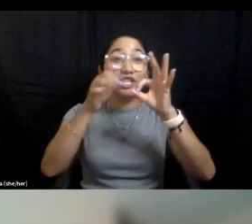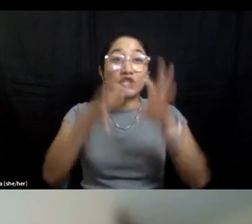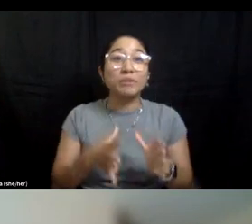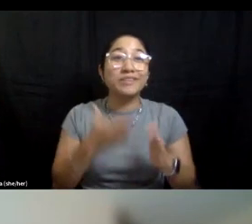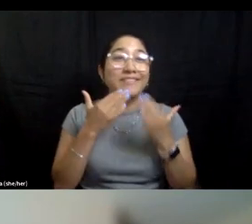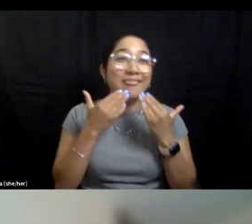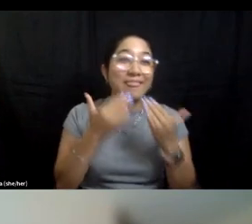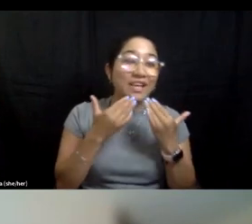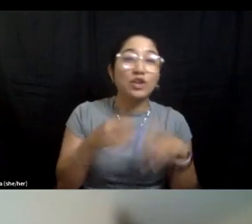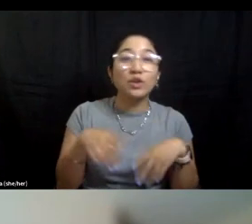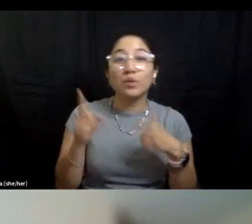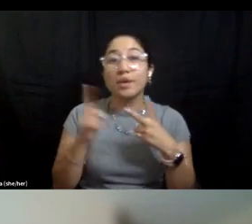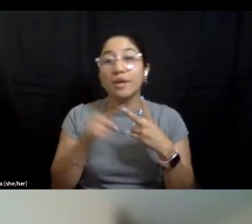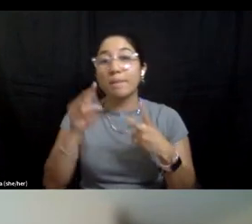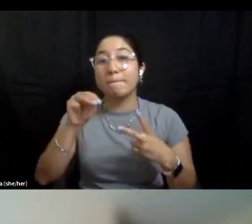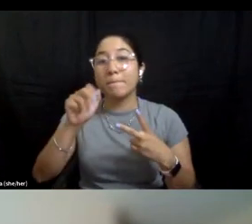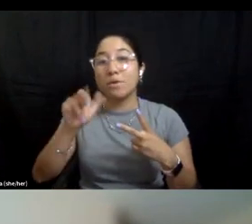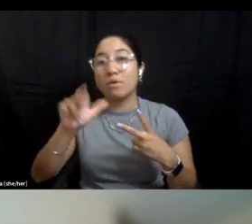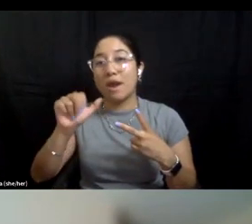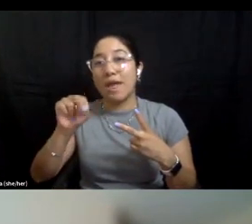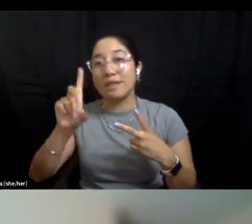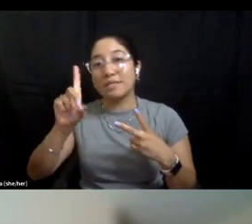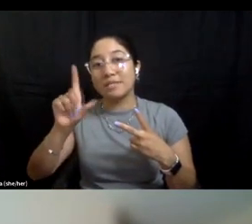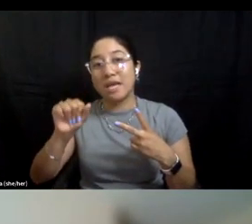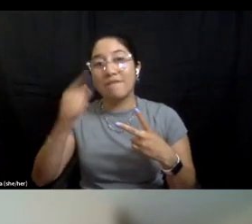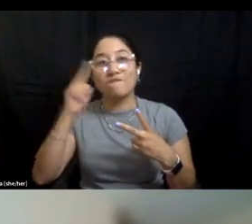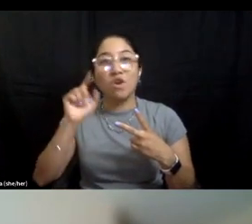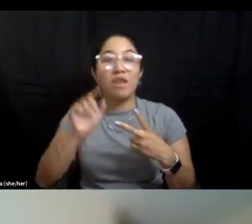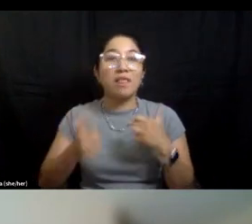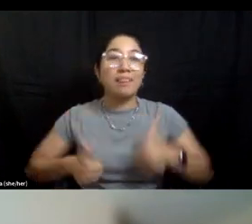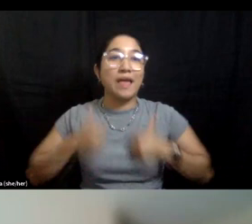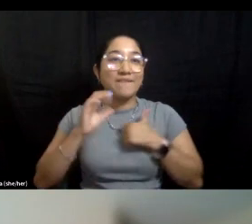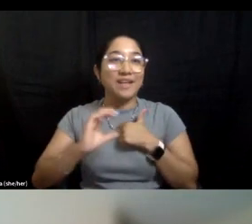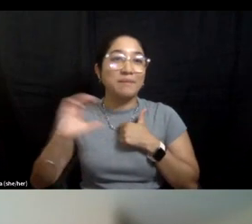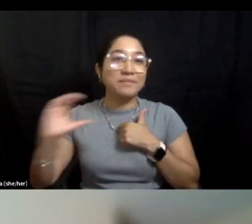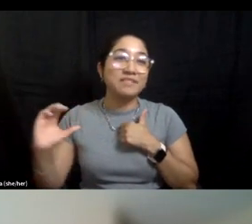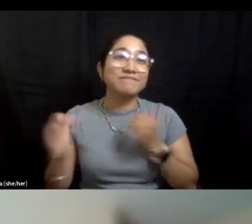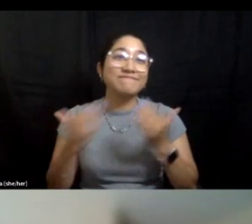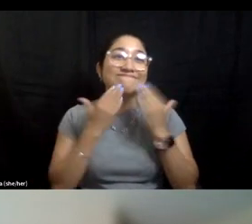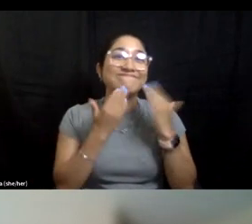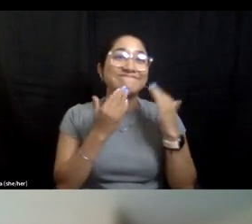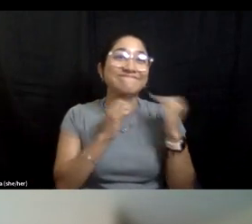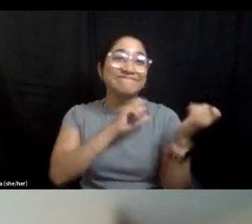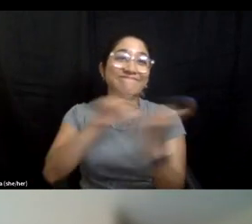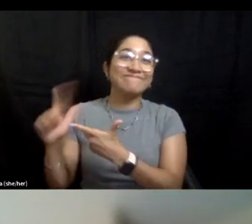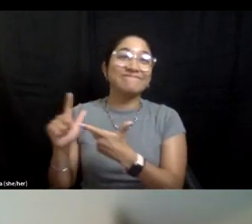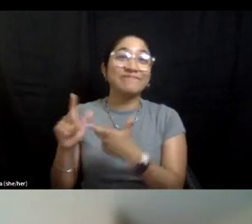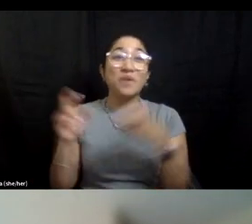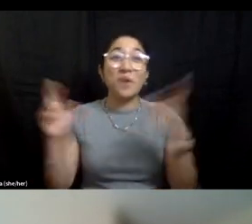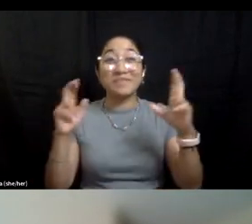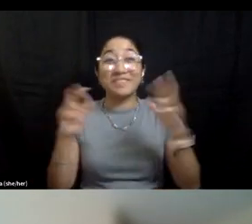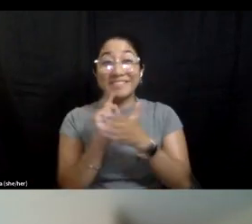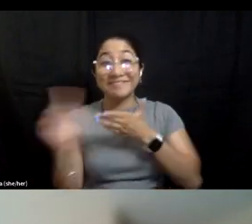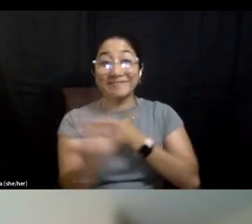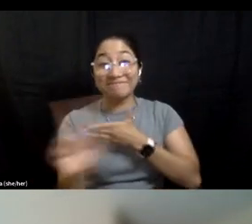and Miranda for doing our live captioning. Thank you, everyone, so much. And hopefully y'all can join us next